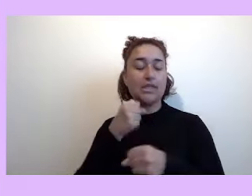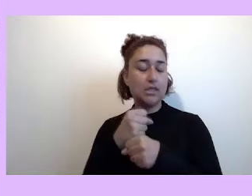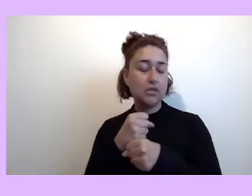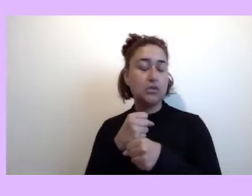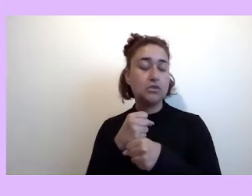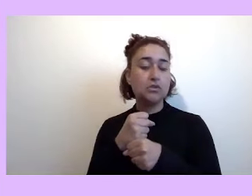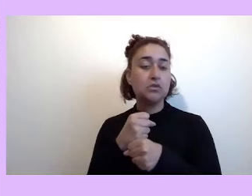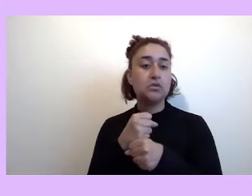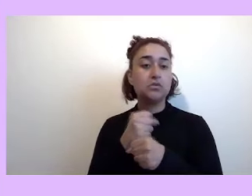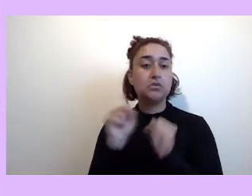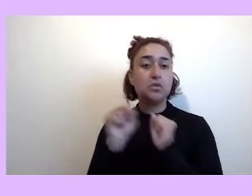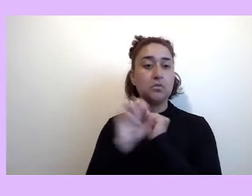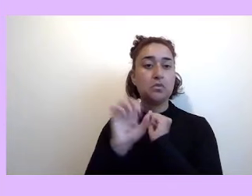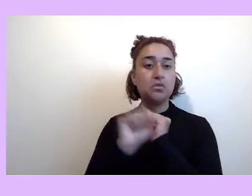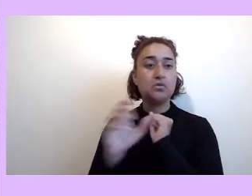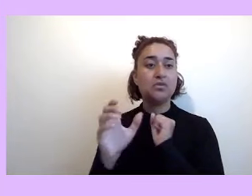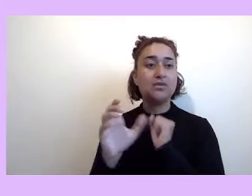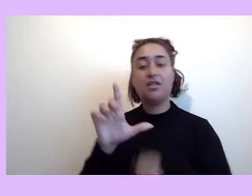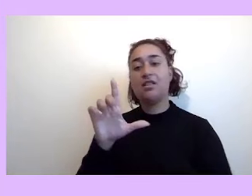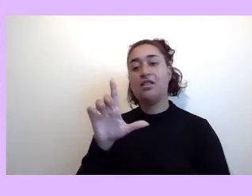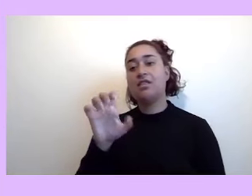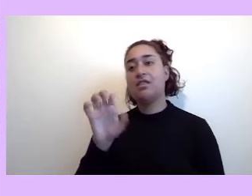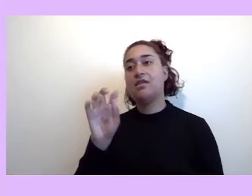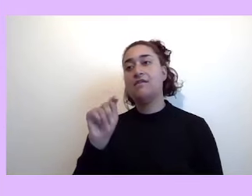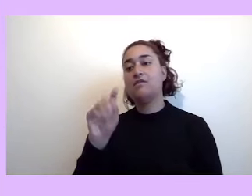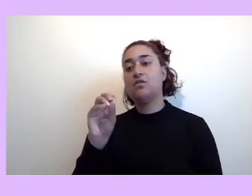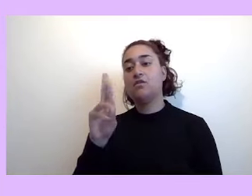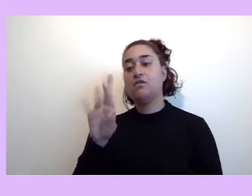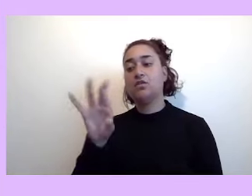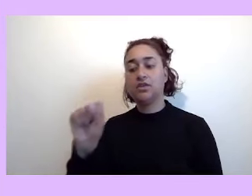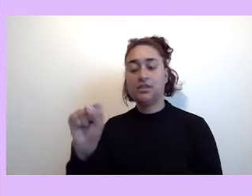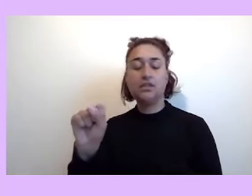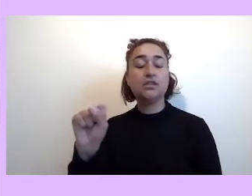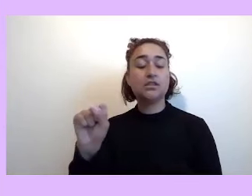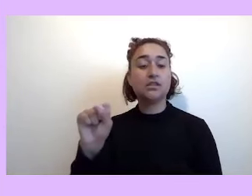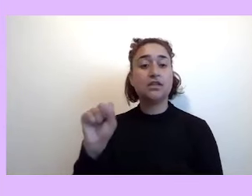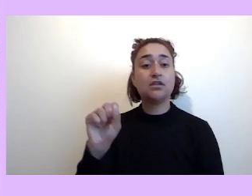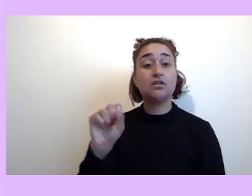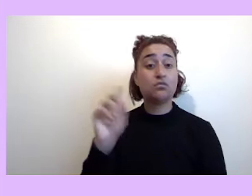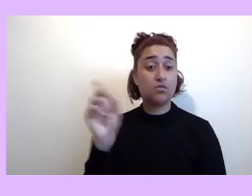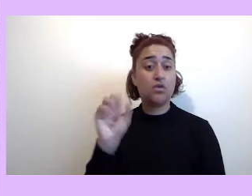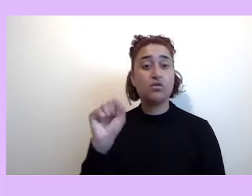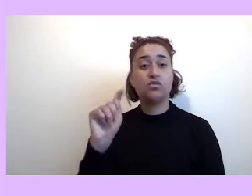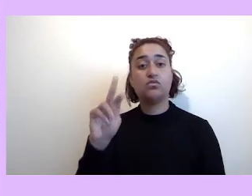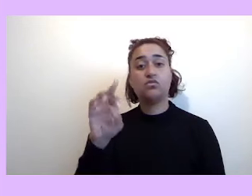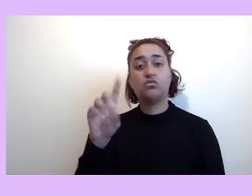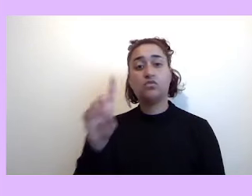the world premiere of Leftovers by Josh Wilder at the Strand Theater.